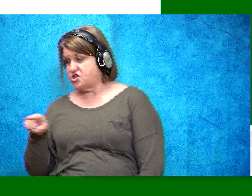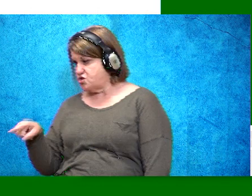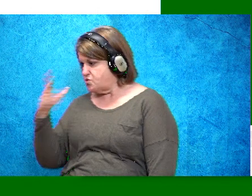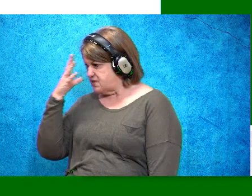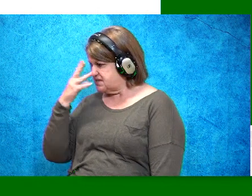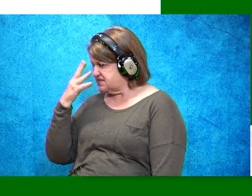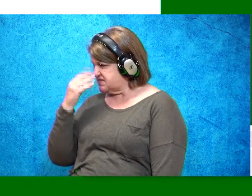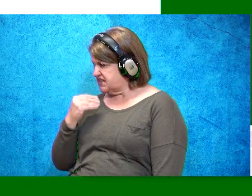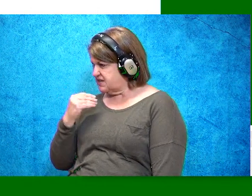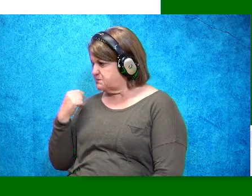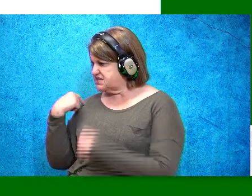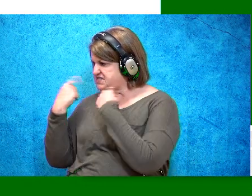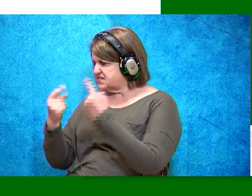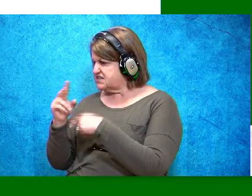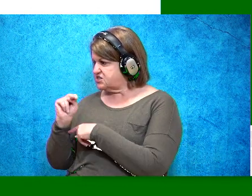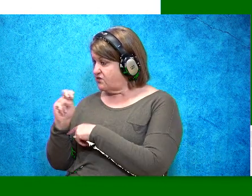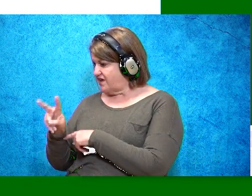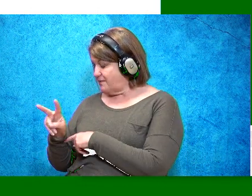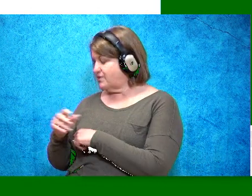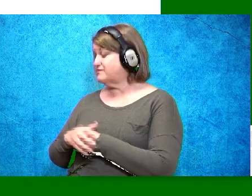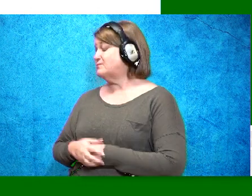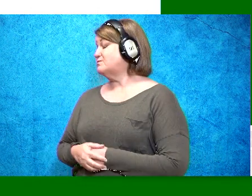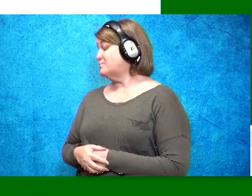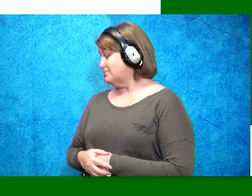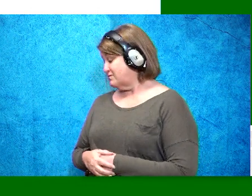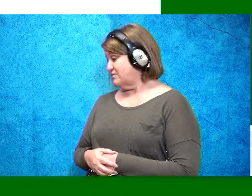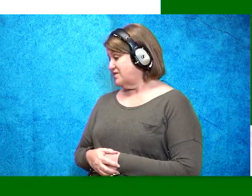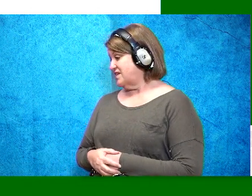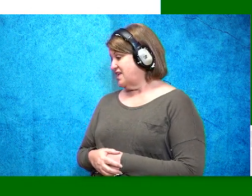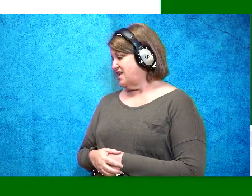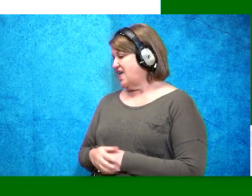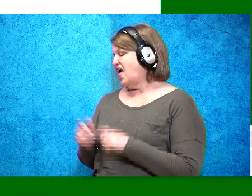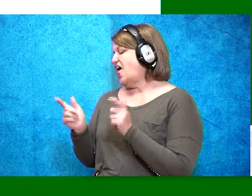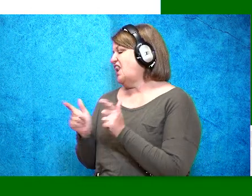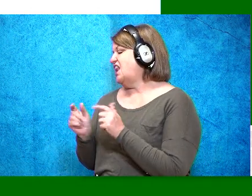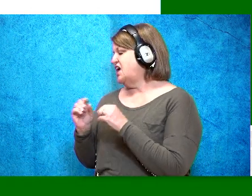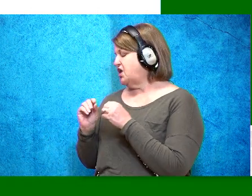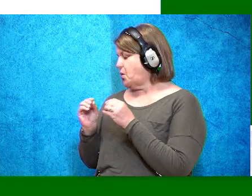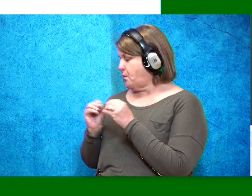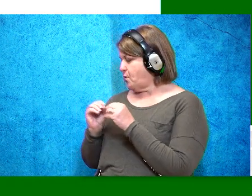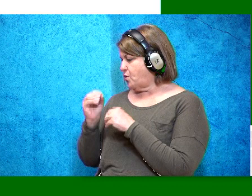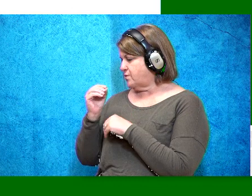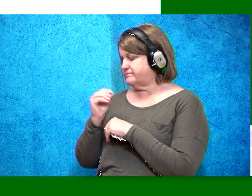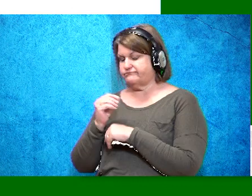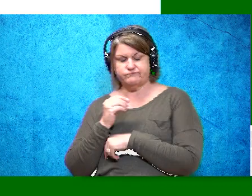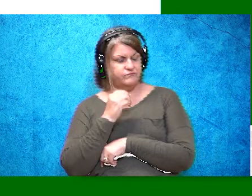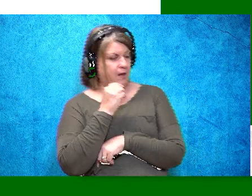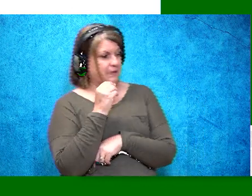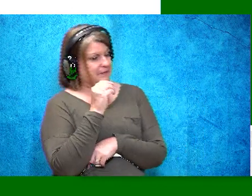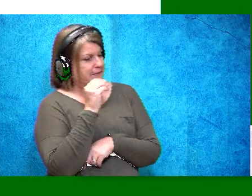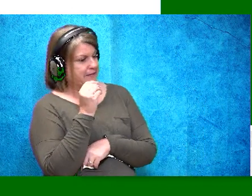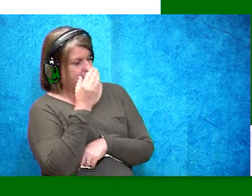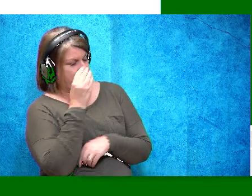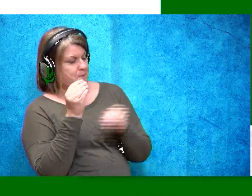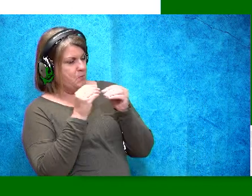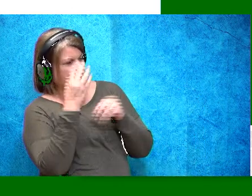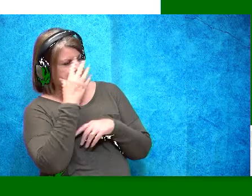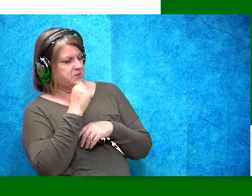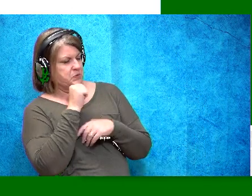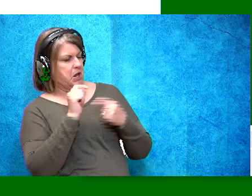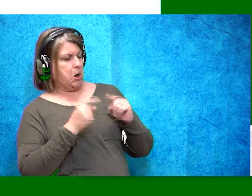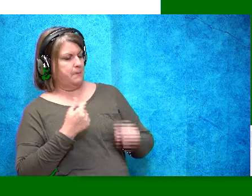said Frog. Well then, said Toad, a little more sleep will not hurt me. Come back again and wake me